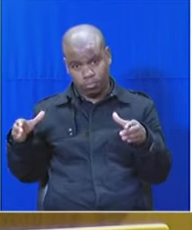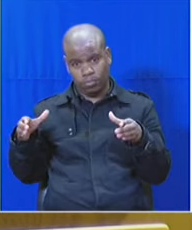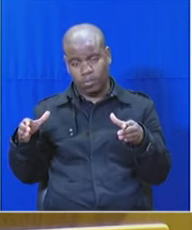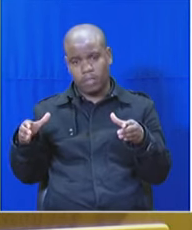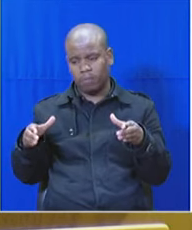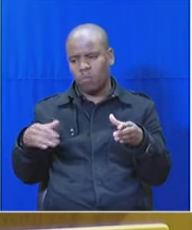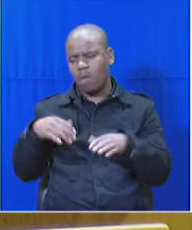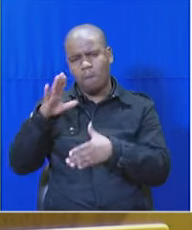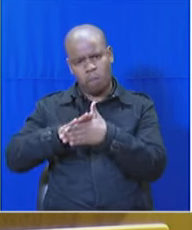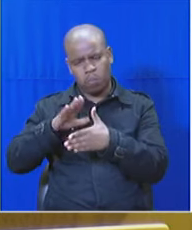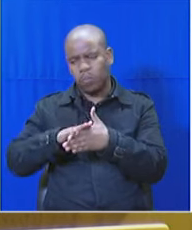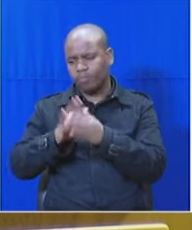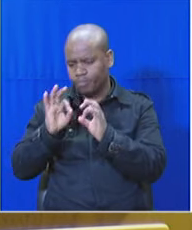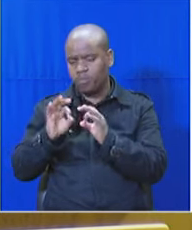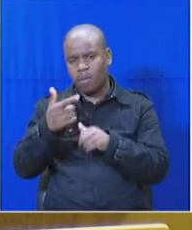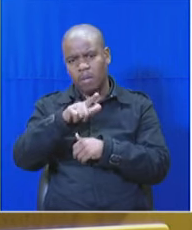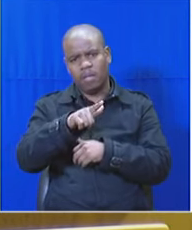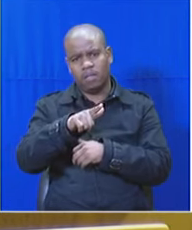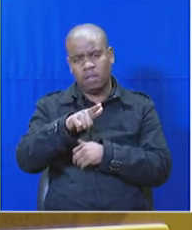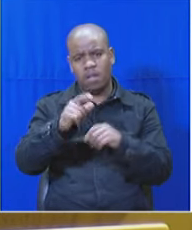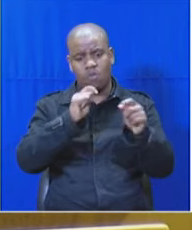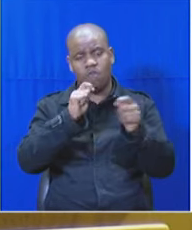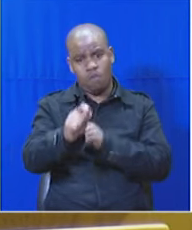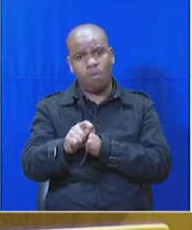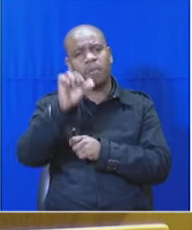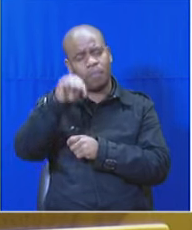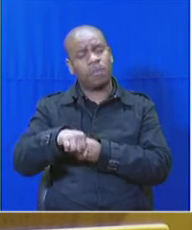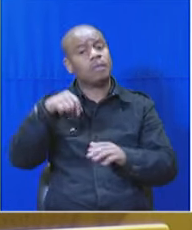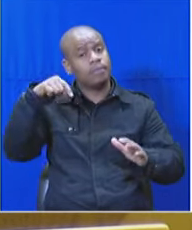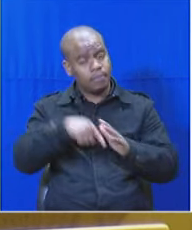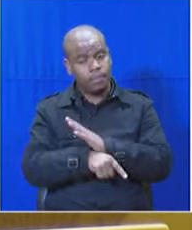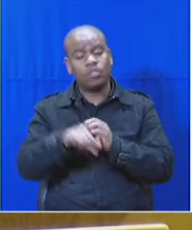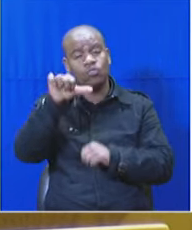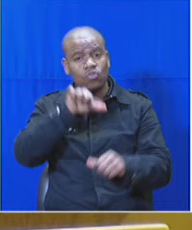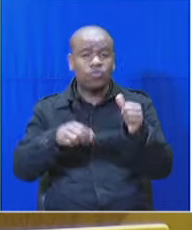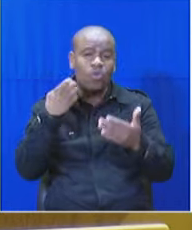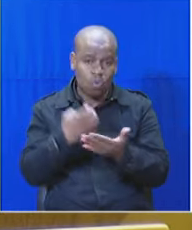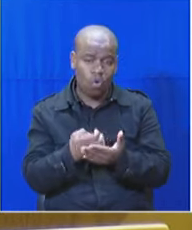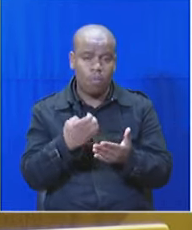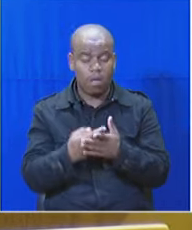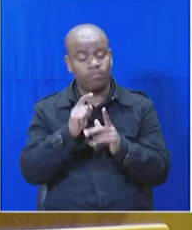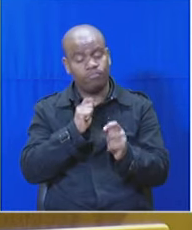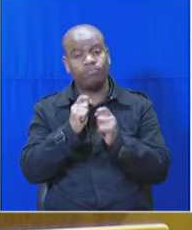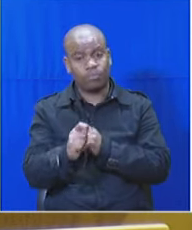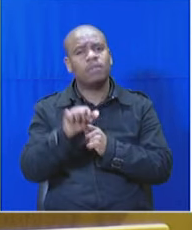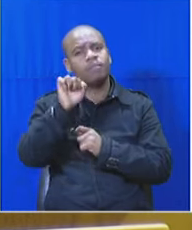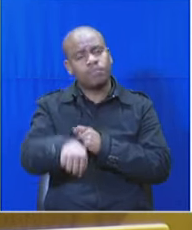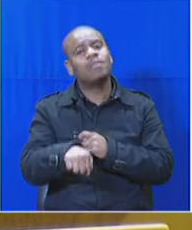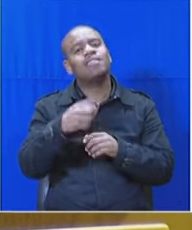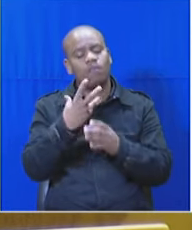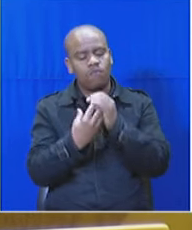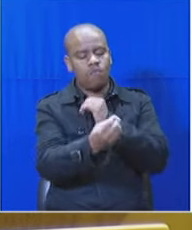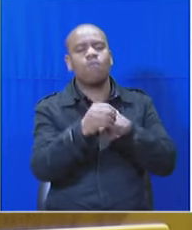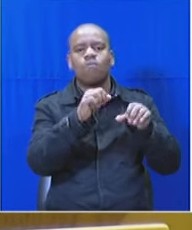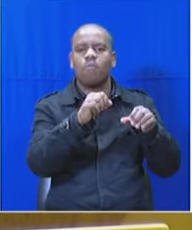significance to rural development and land reform are radical socio-economic transformation as espoused in our